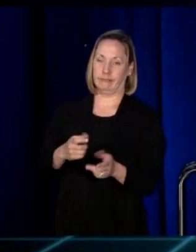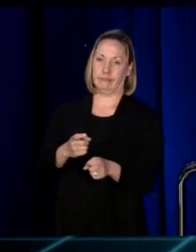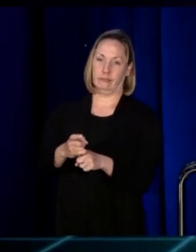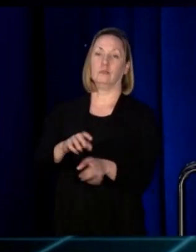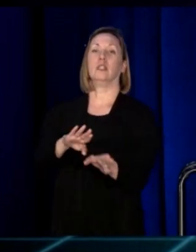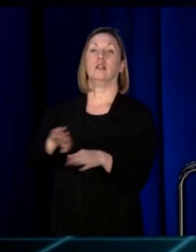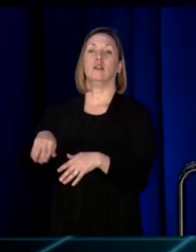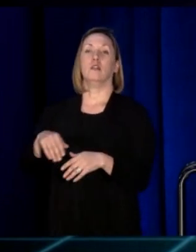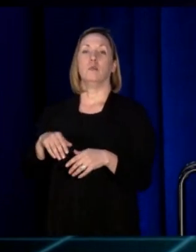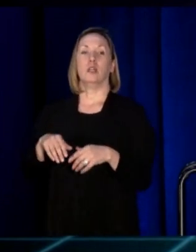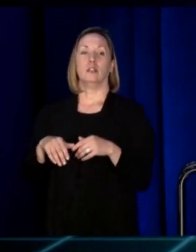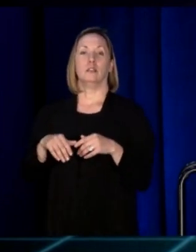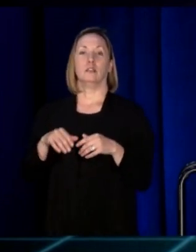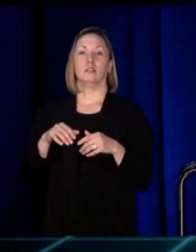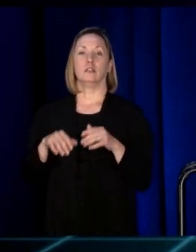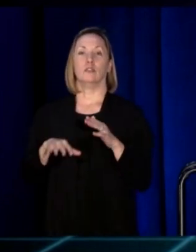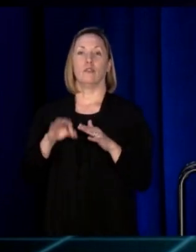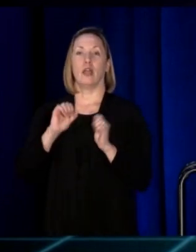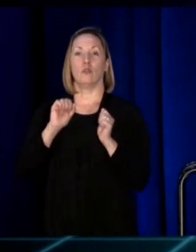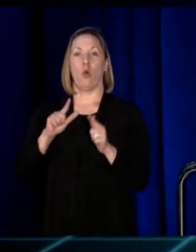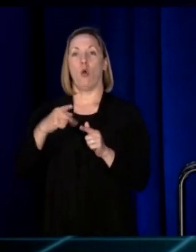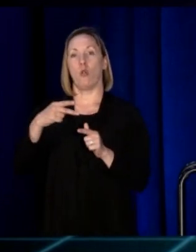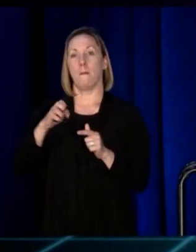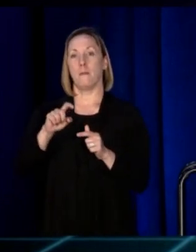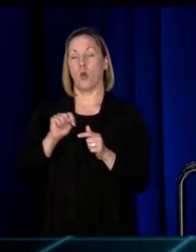Const find all posts is going to be